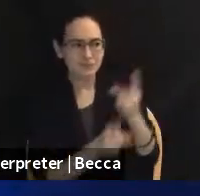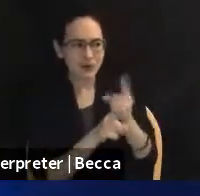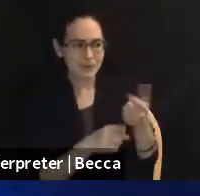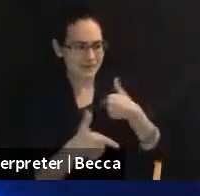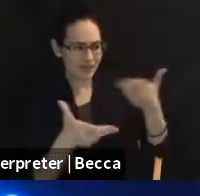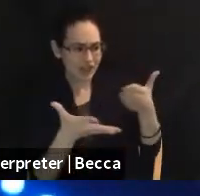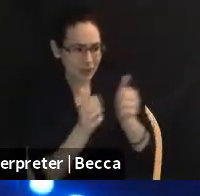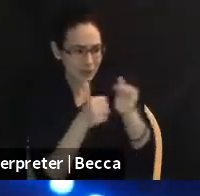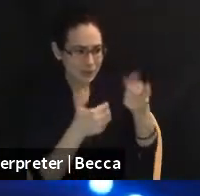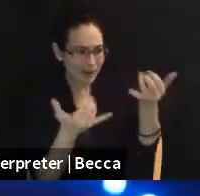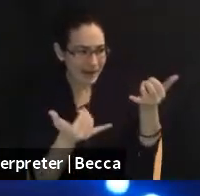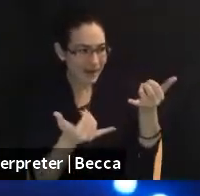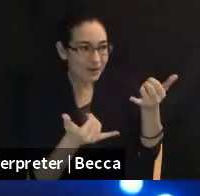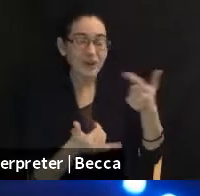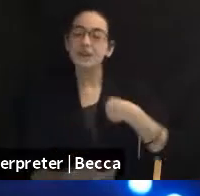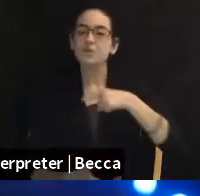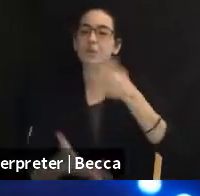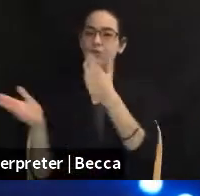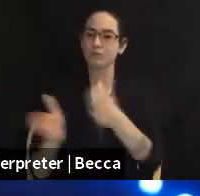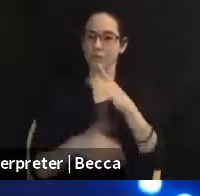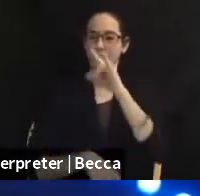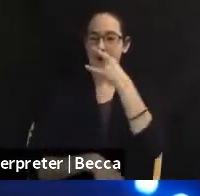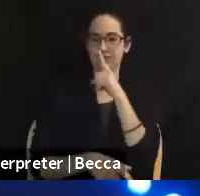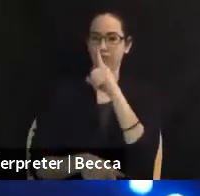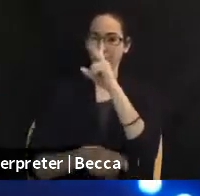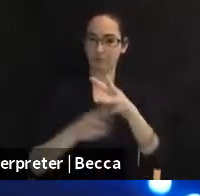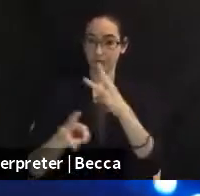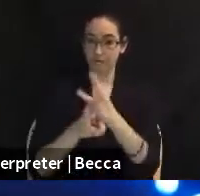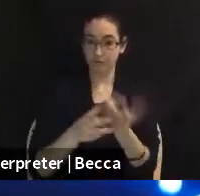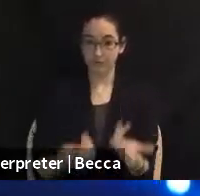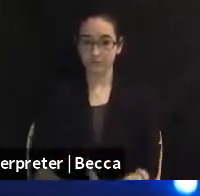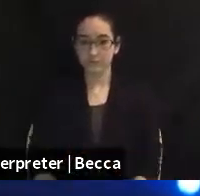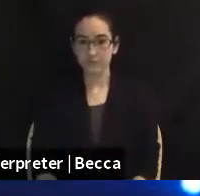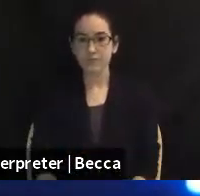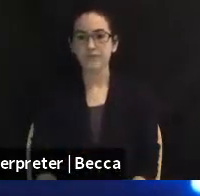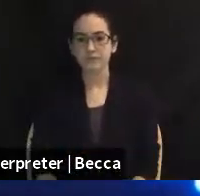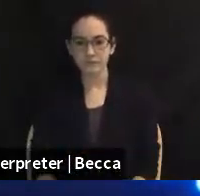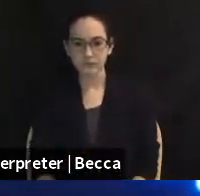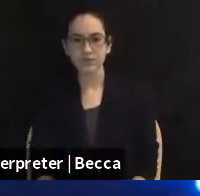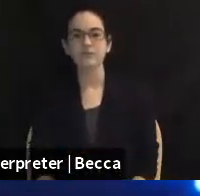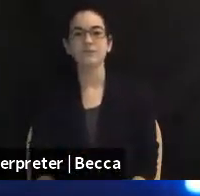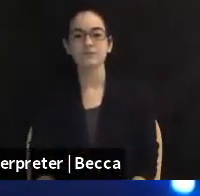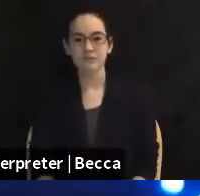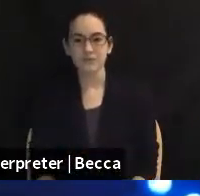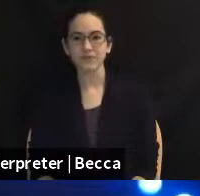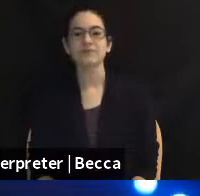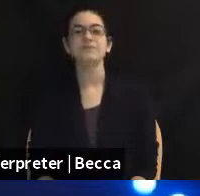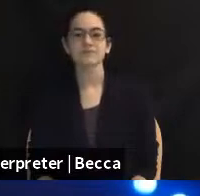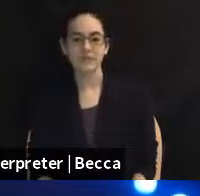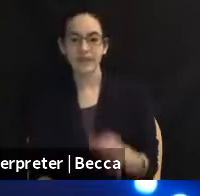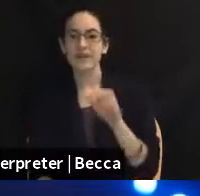Because we want to prepare them for the real world. And the notion of there being a socialized trust. And socialized